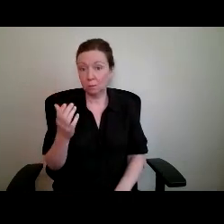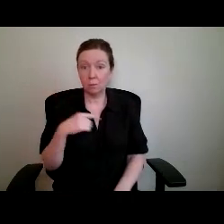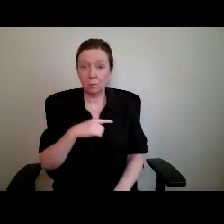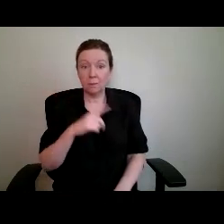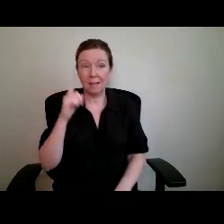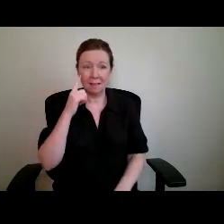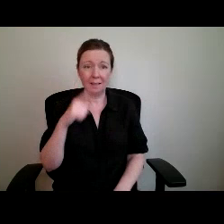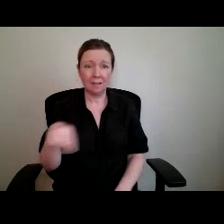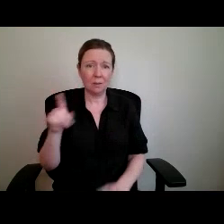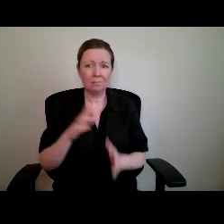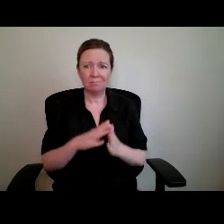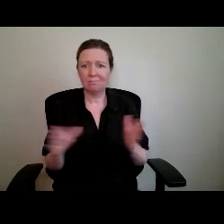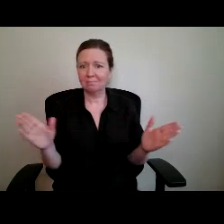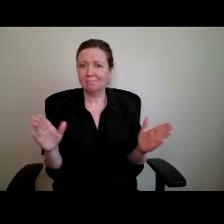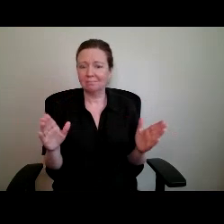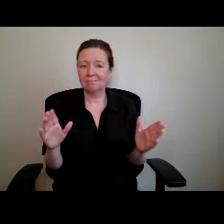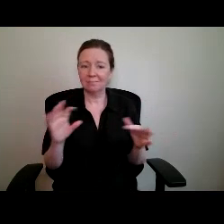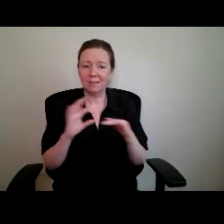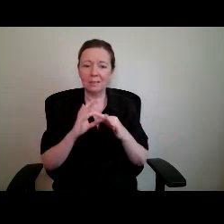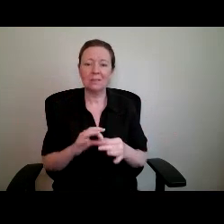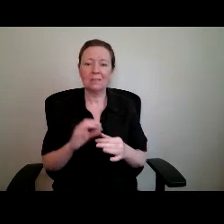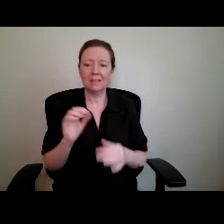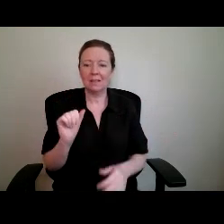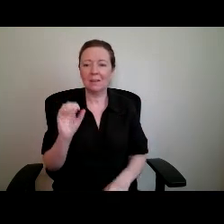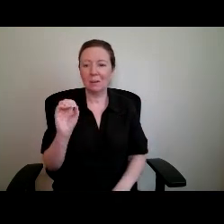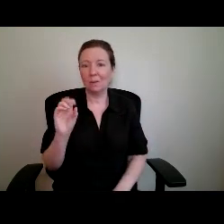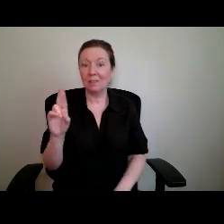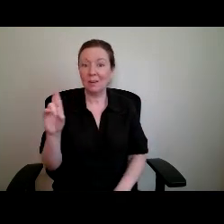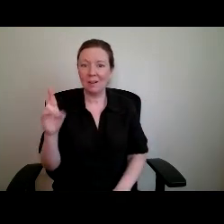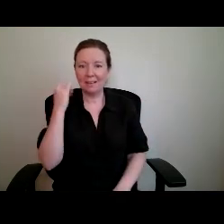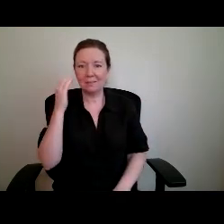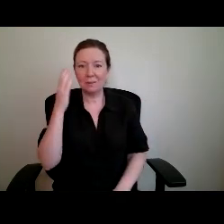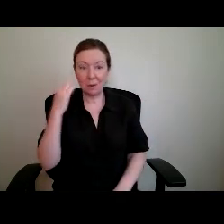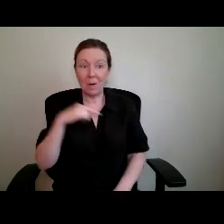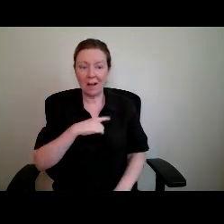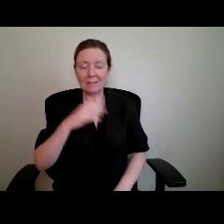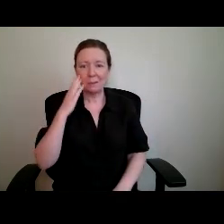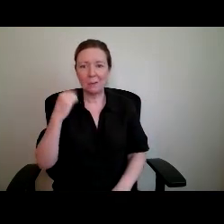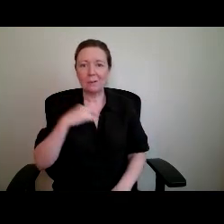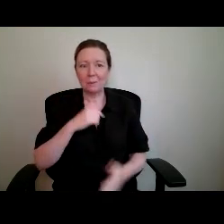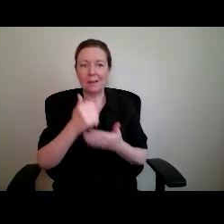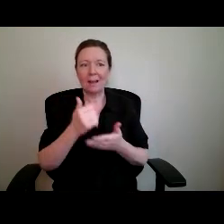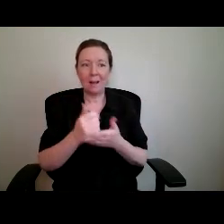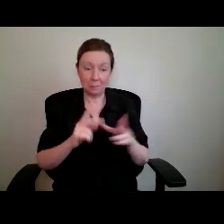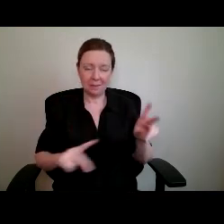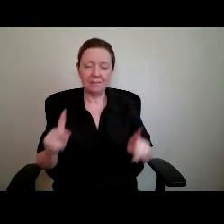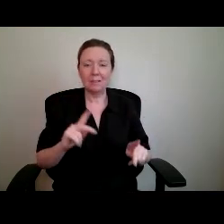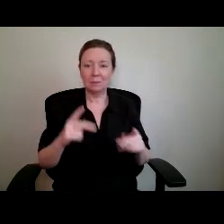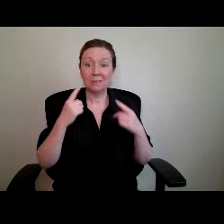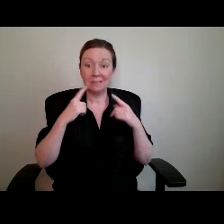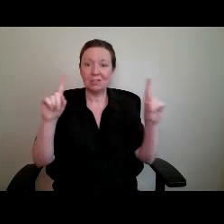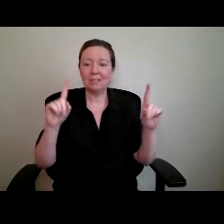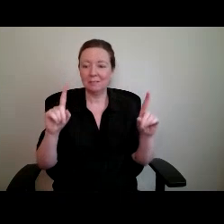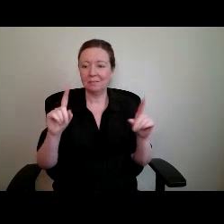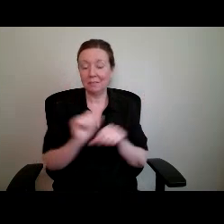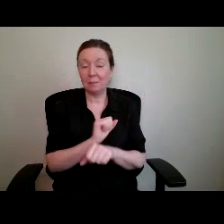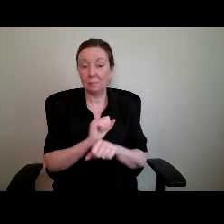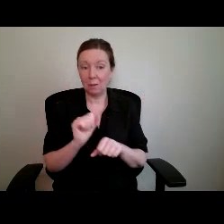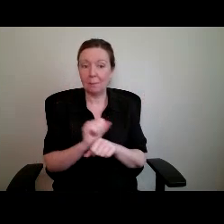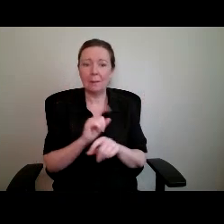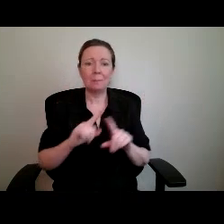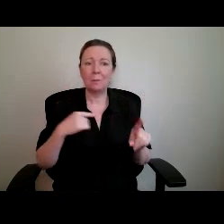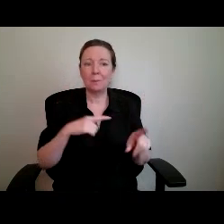think you generally associate OVR with. If you know us, you know that we help individuals achieve employment. But